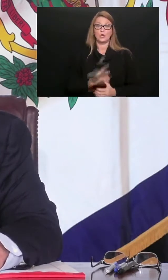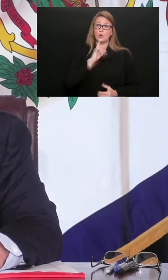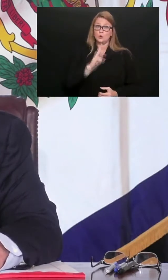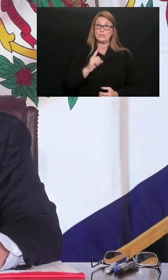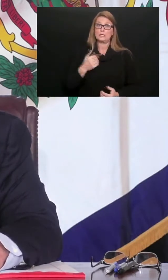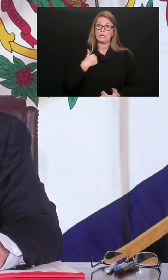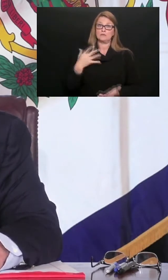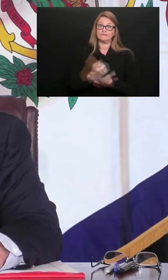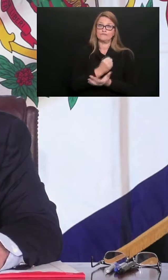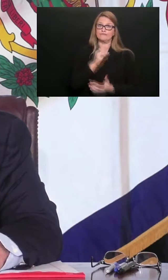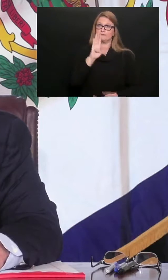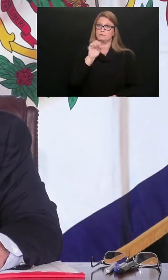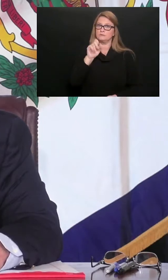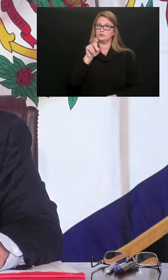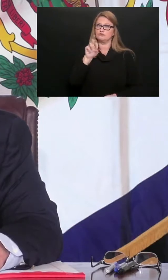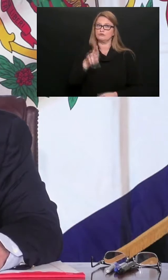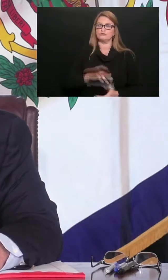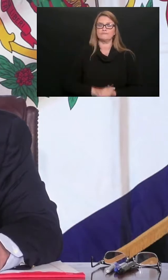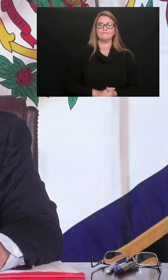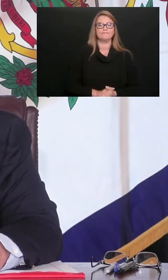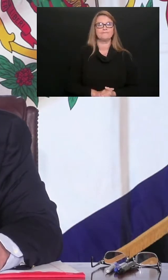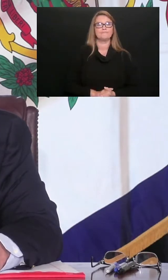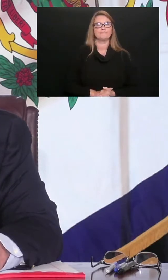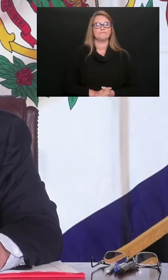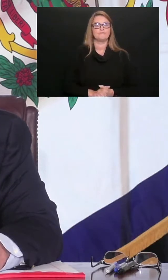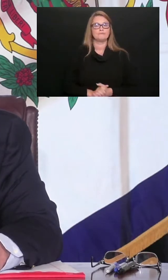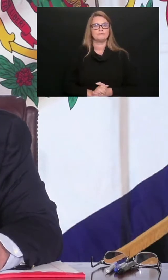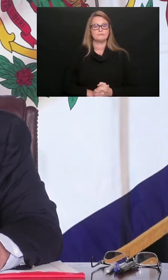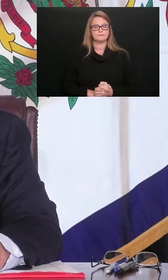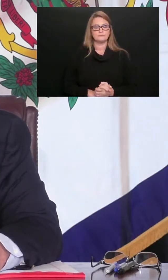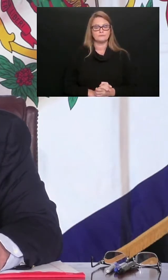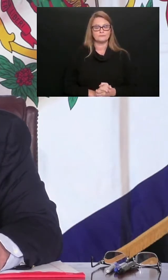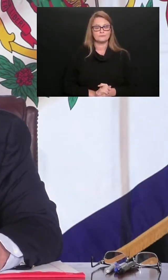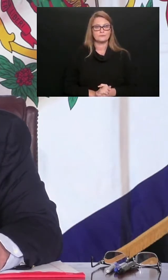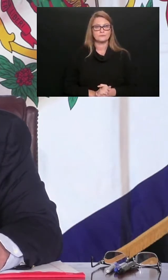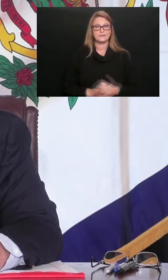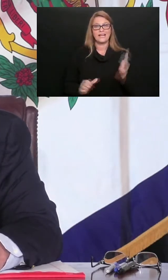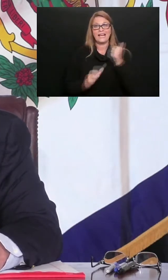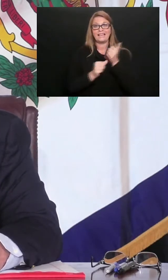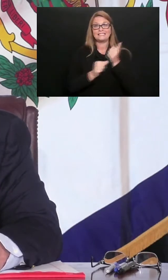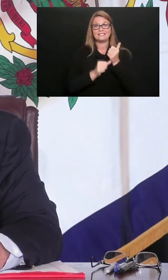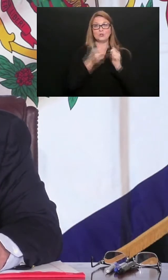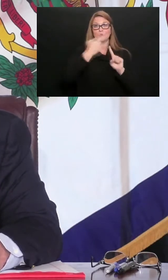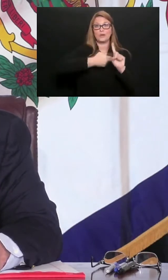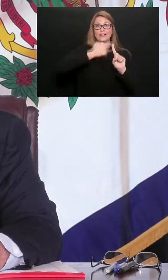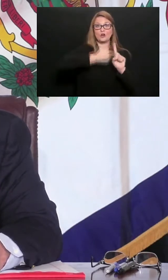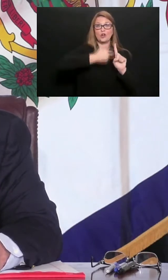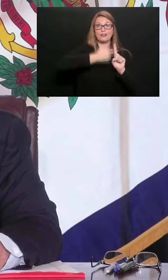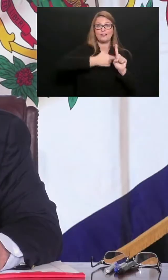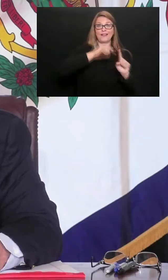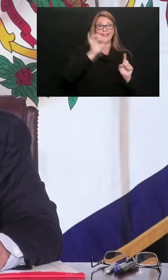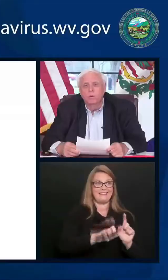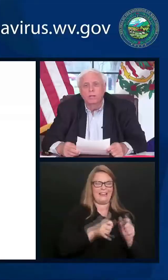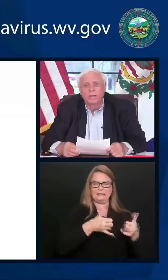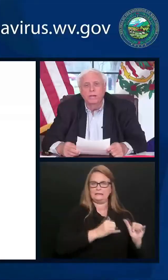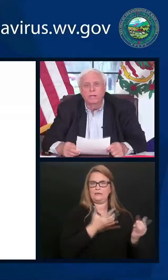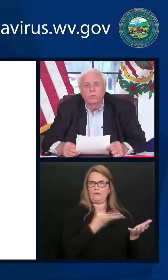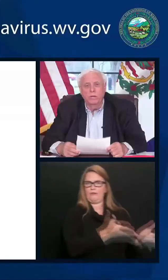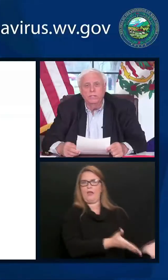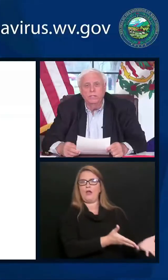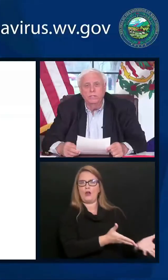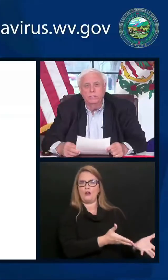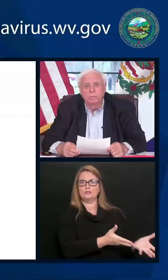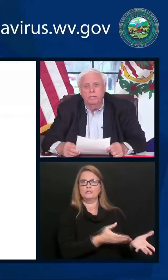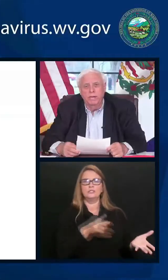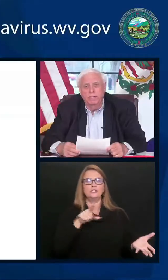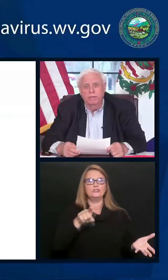boosters. From the standpoint of the rental assistance program, it's still there for you. Without any